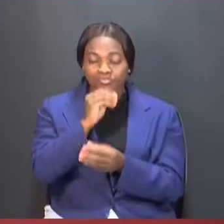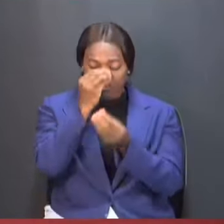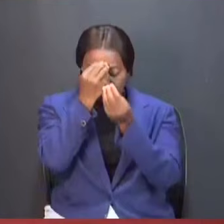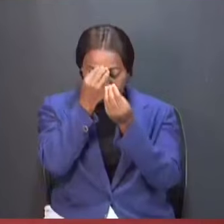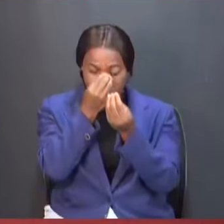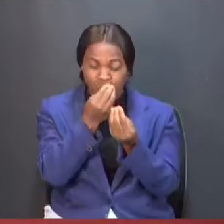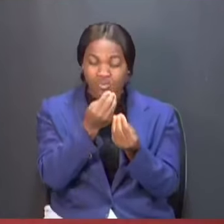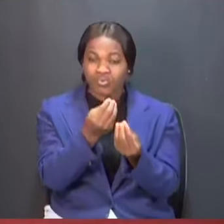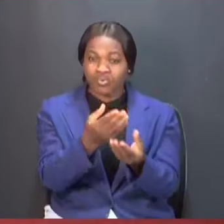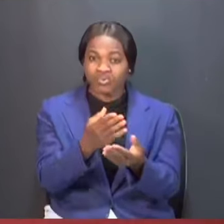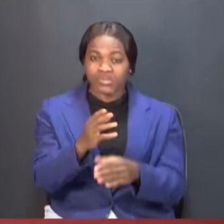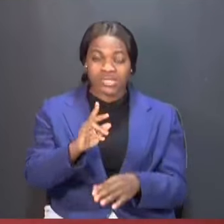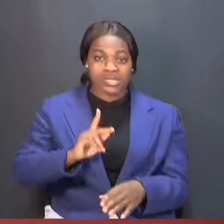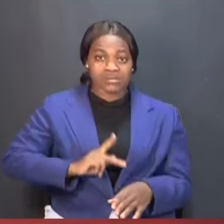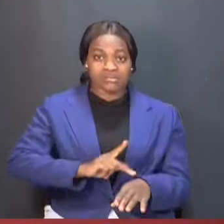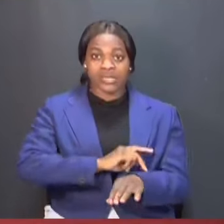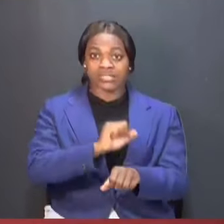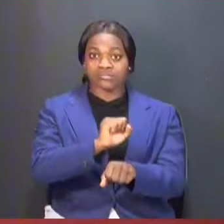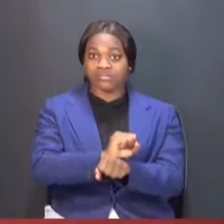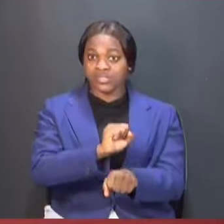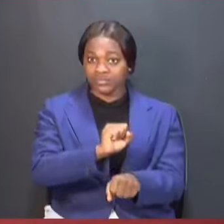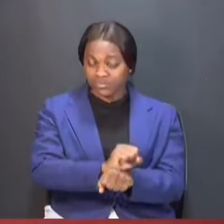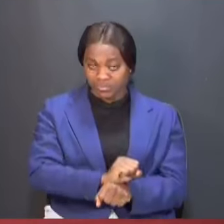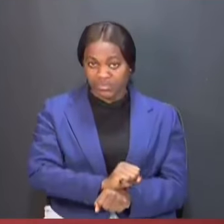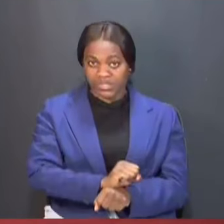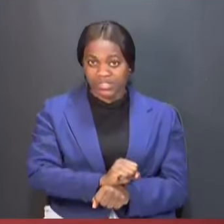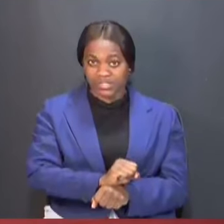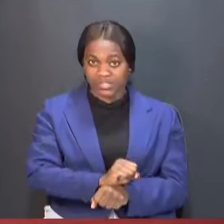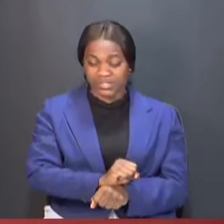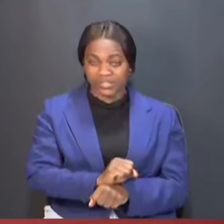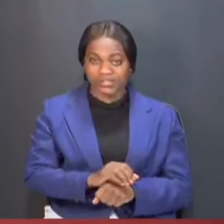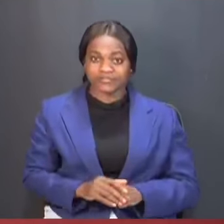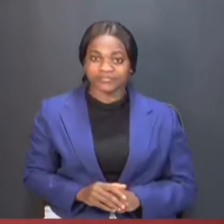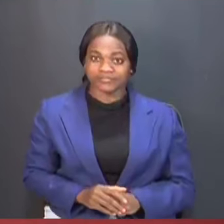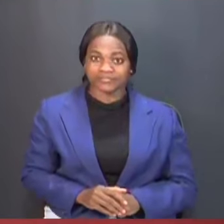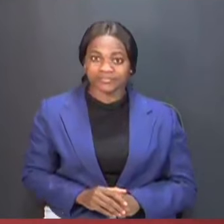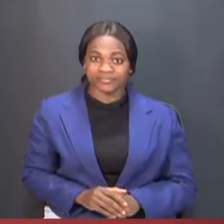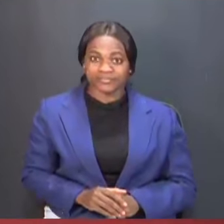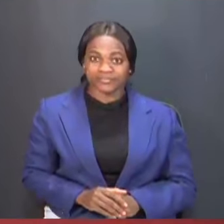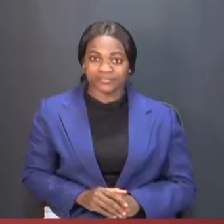of its functions, or affront the dignity of Parliament.